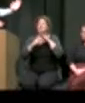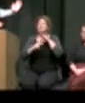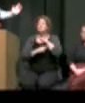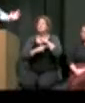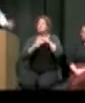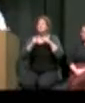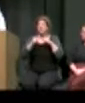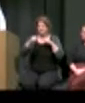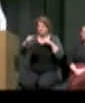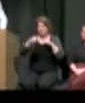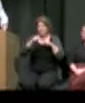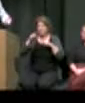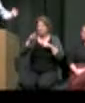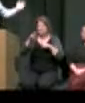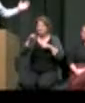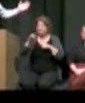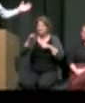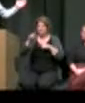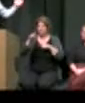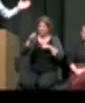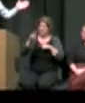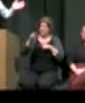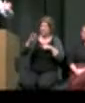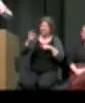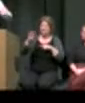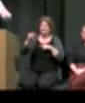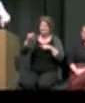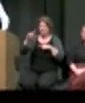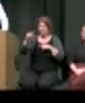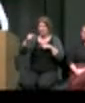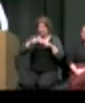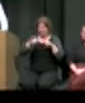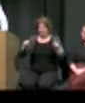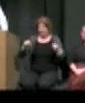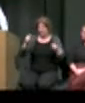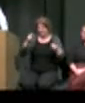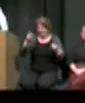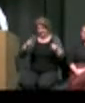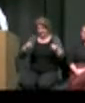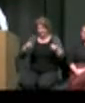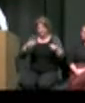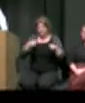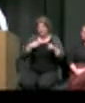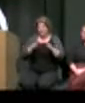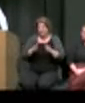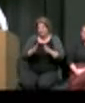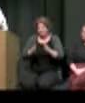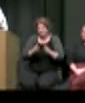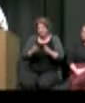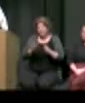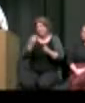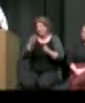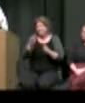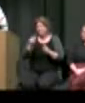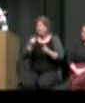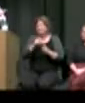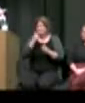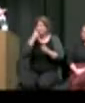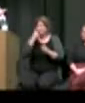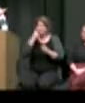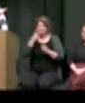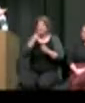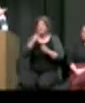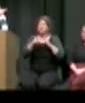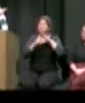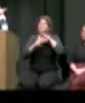about 170 foot long, 10.5 feet wide total. The walkway is about 5 feet or so. You can see